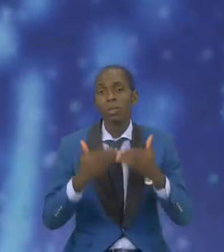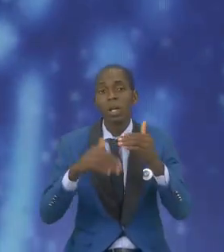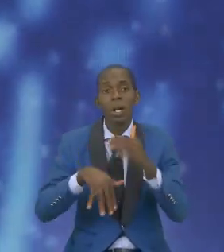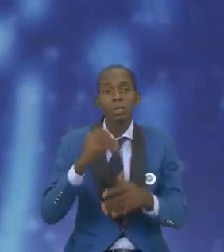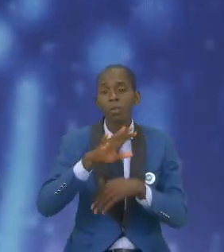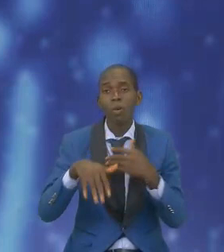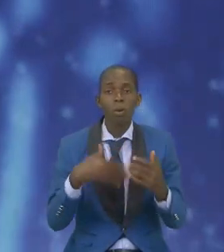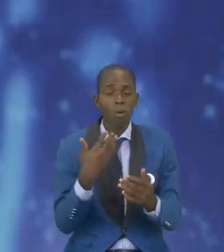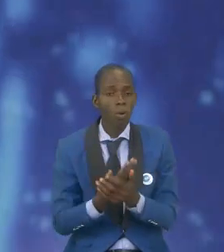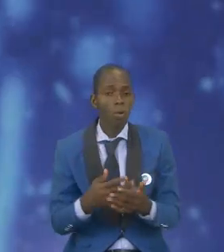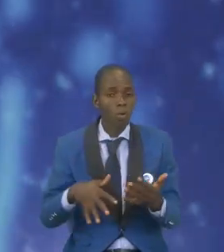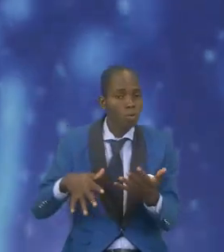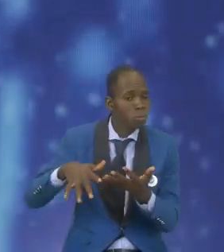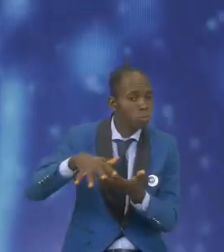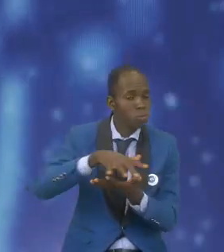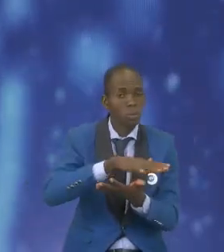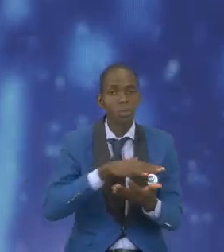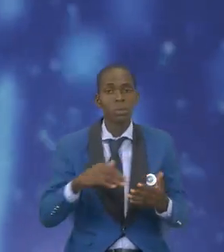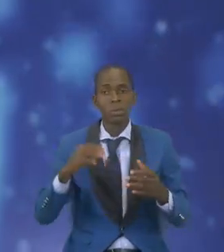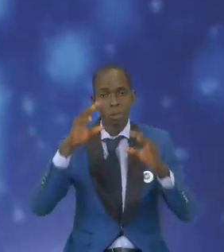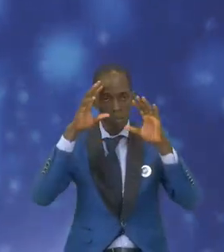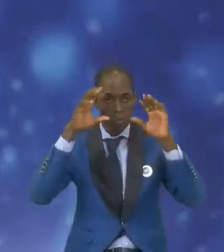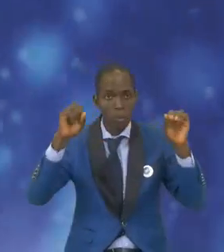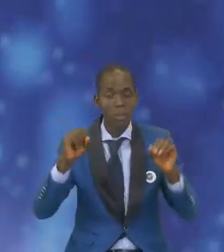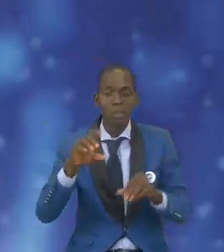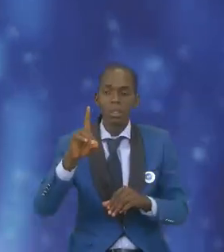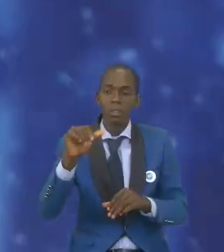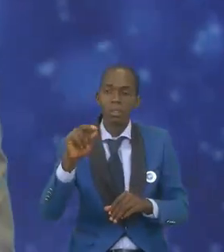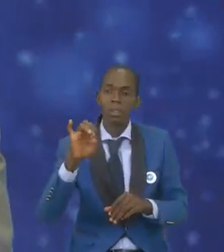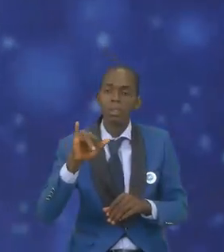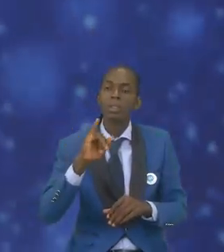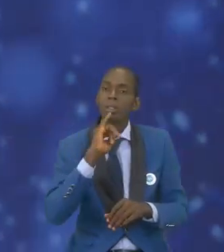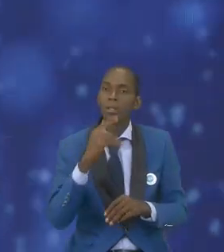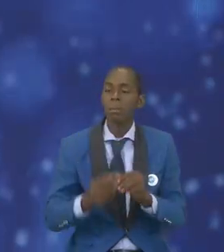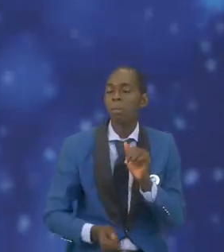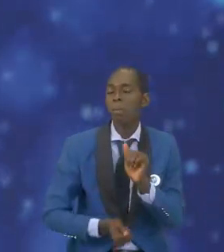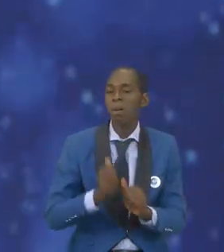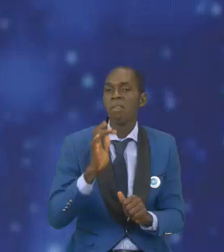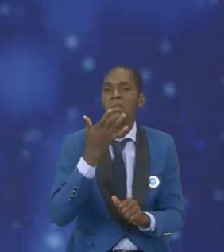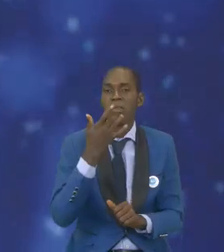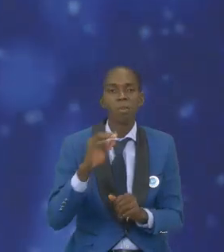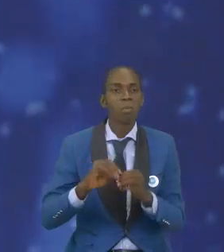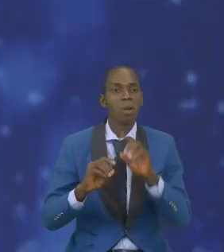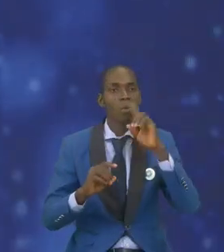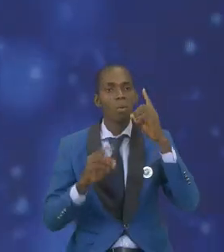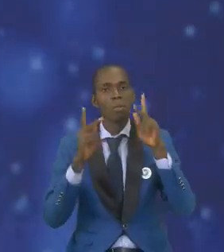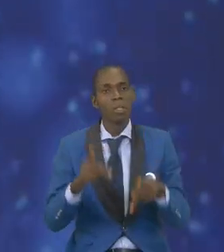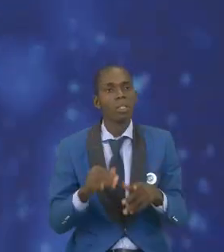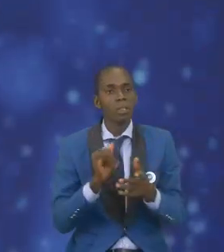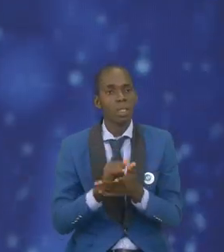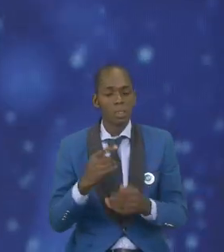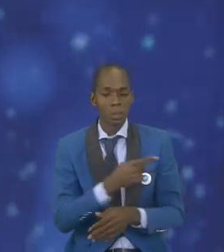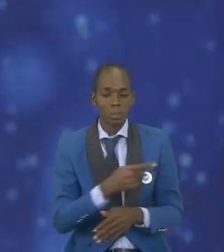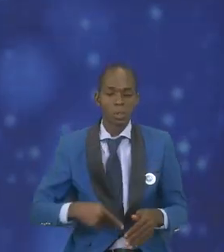whom Daniel was first, that the princes might give accounts unto